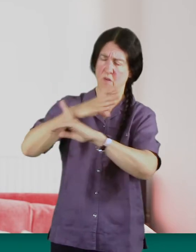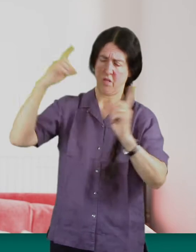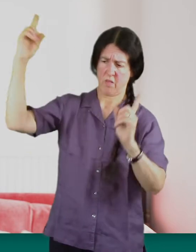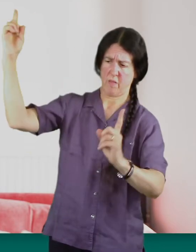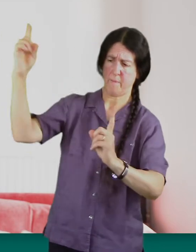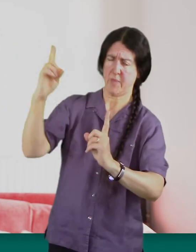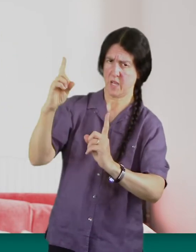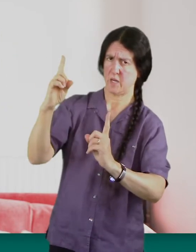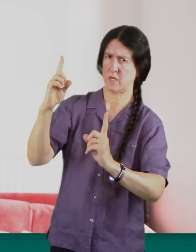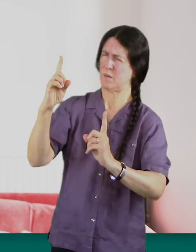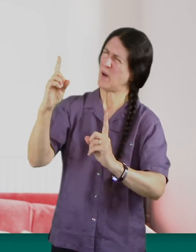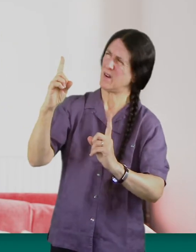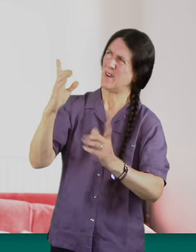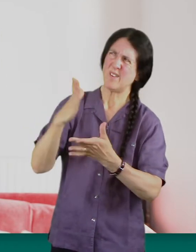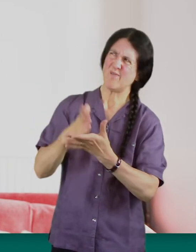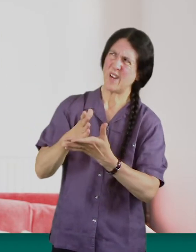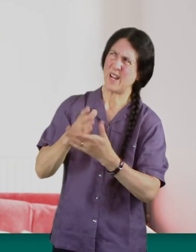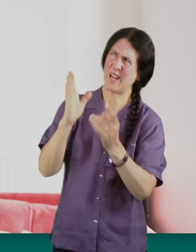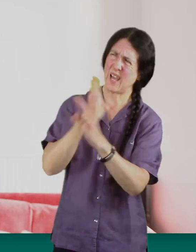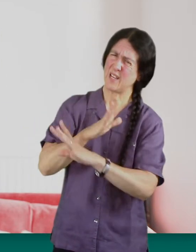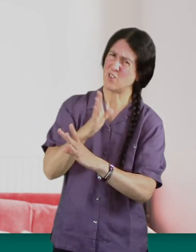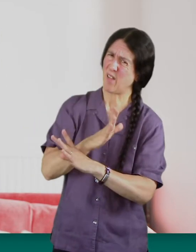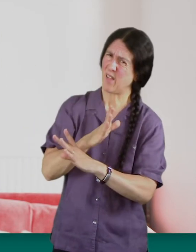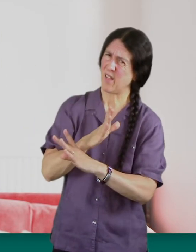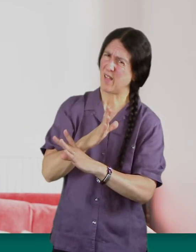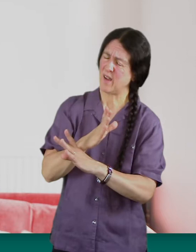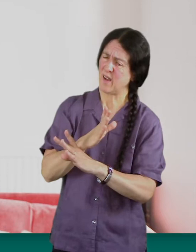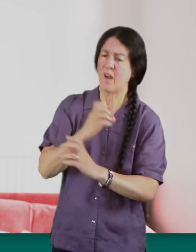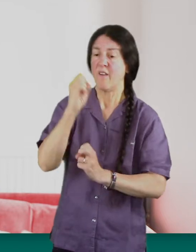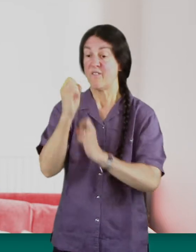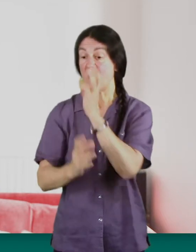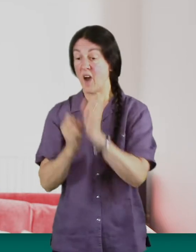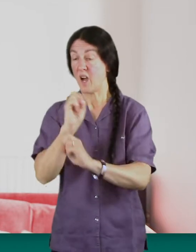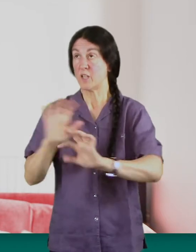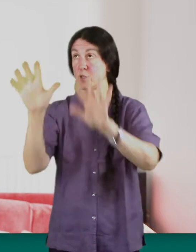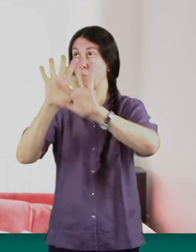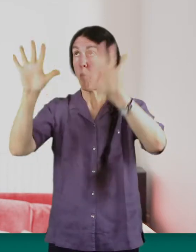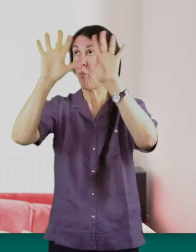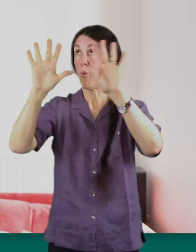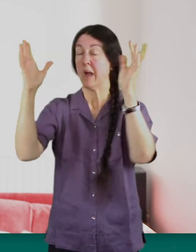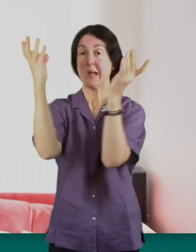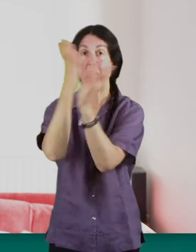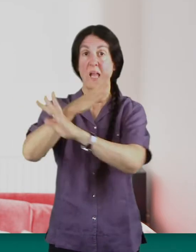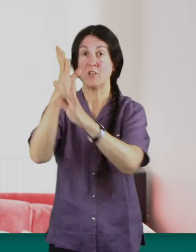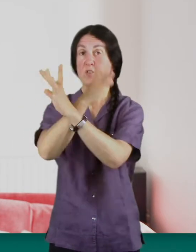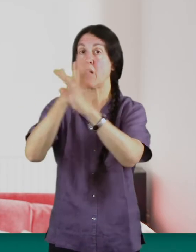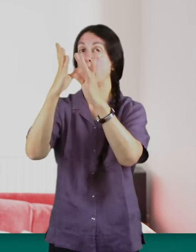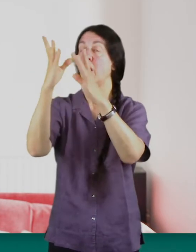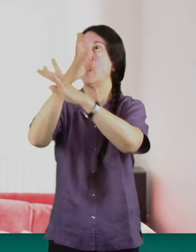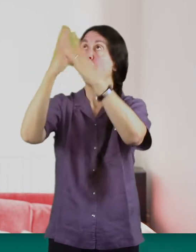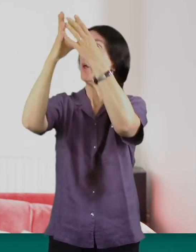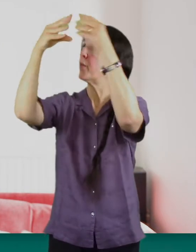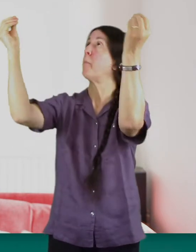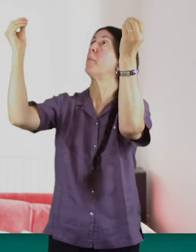bit sceptical. It's not until after he's flown up in some smoke and fire that he believes that it is the angel of God. Before